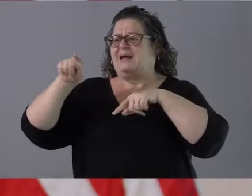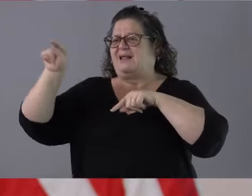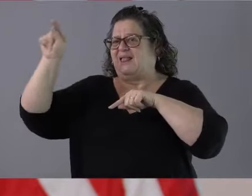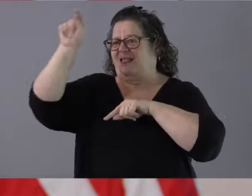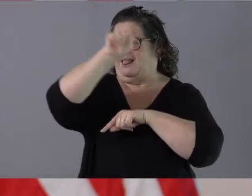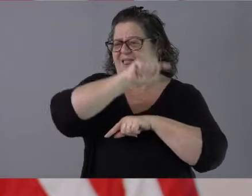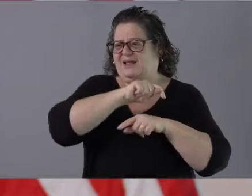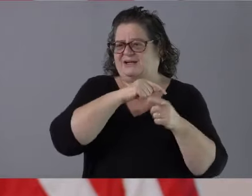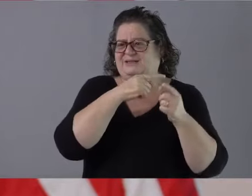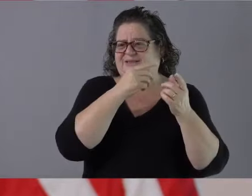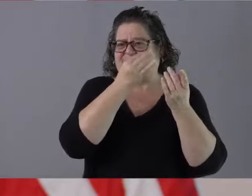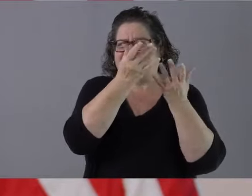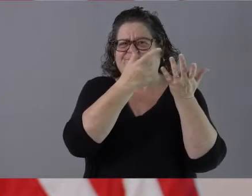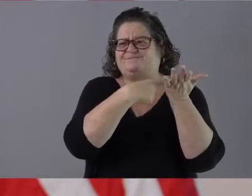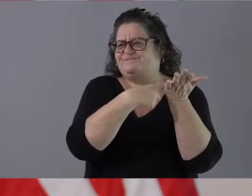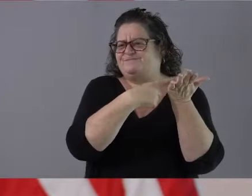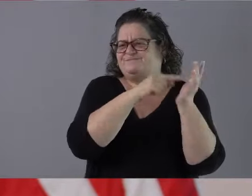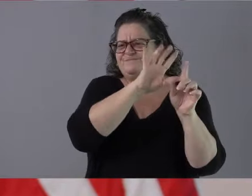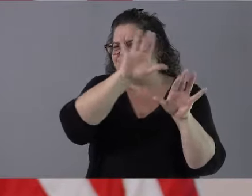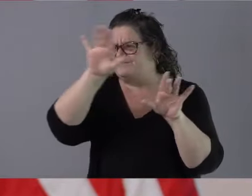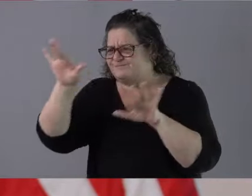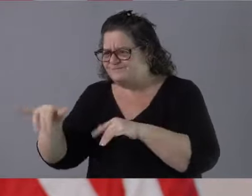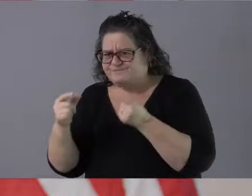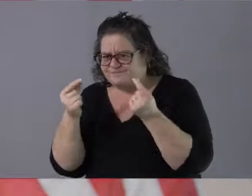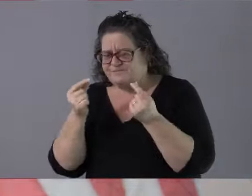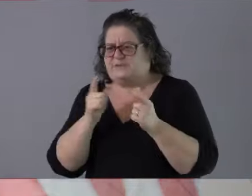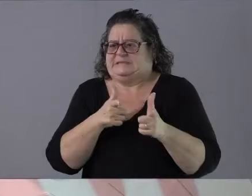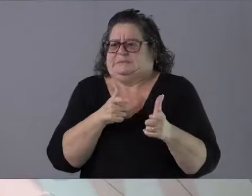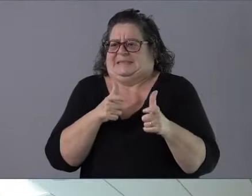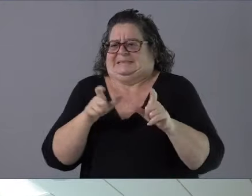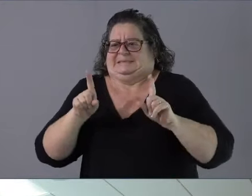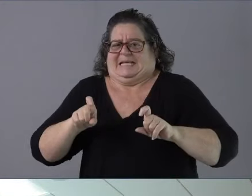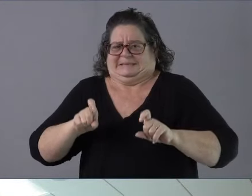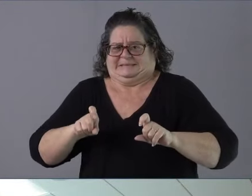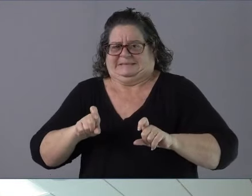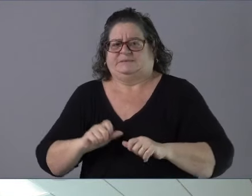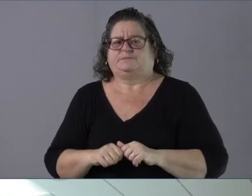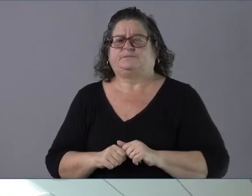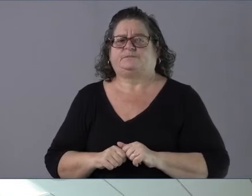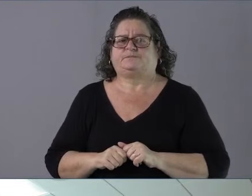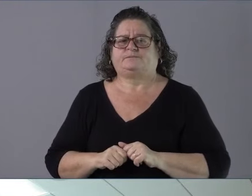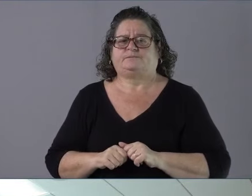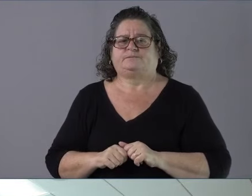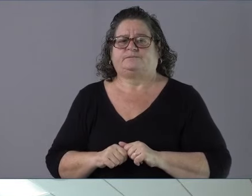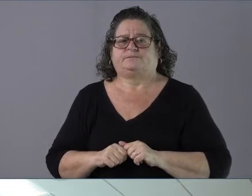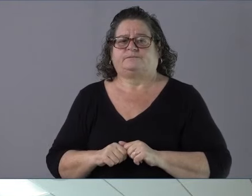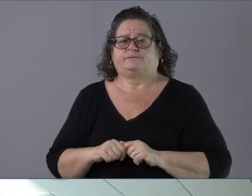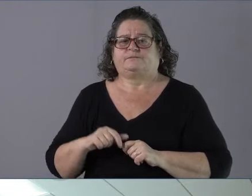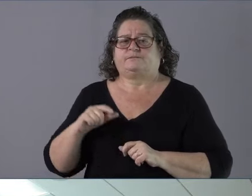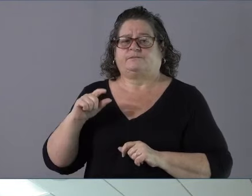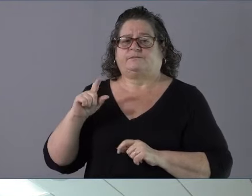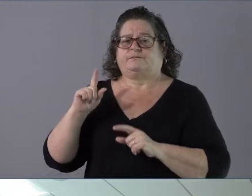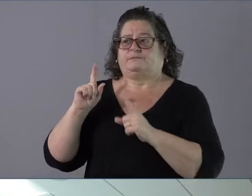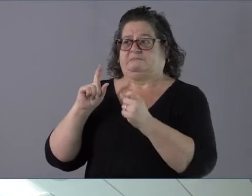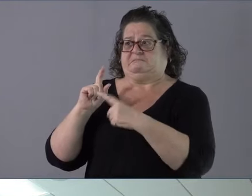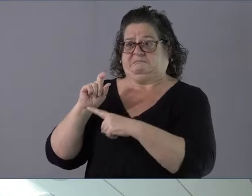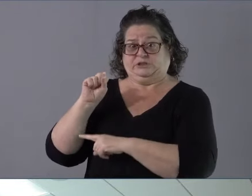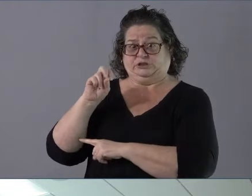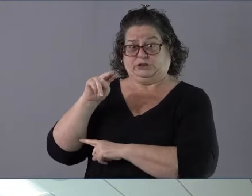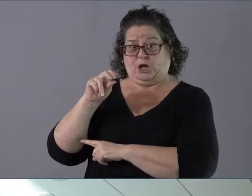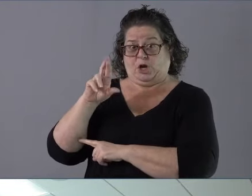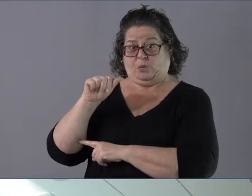Sonora Quest indicated that they're going to be looking to expand that as sort of their next step? I haven't talked to Sonora Quest specifically about that. Usually those